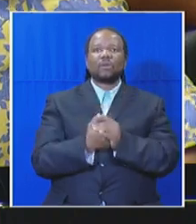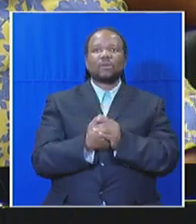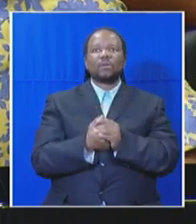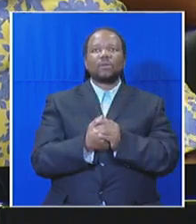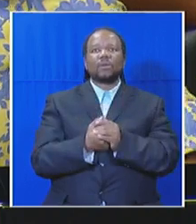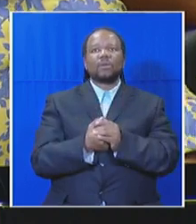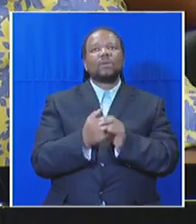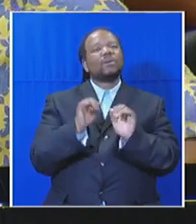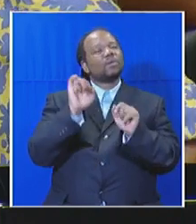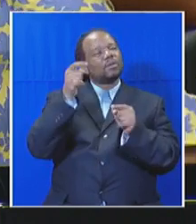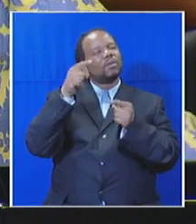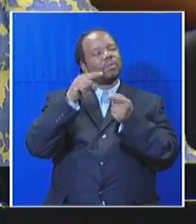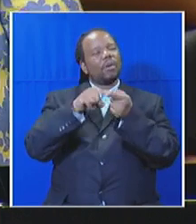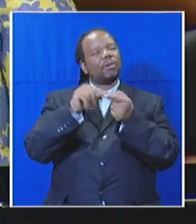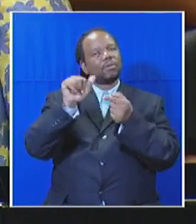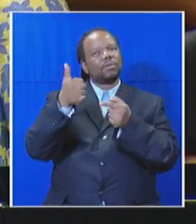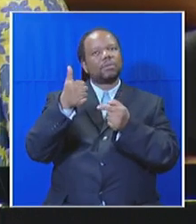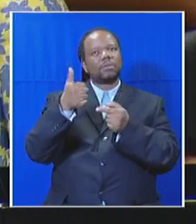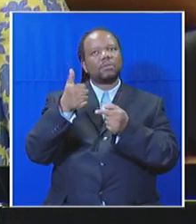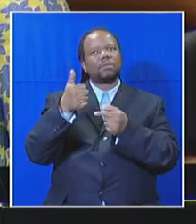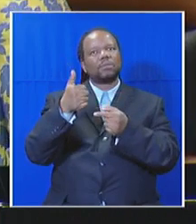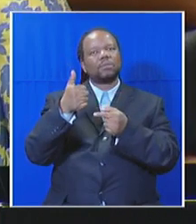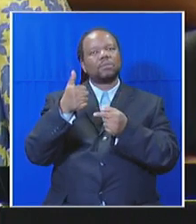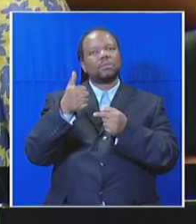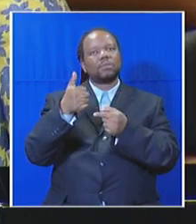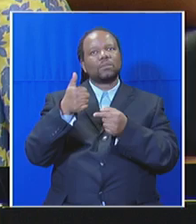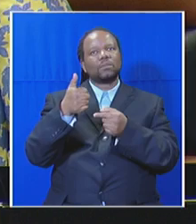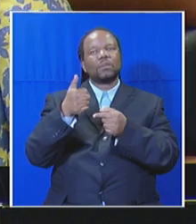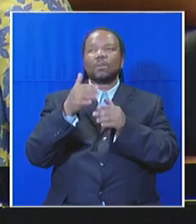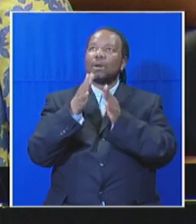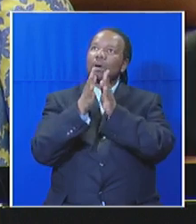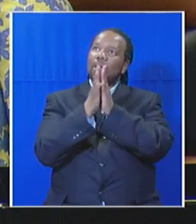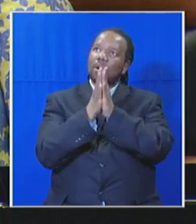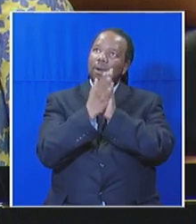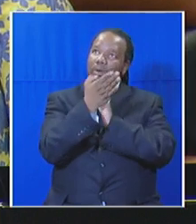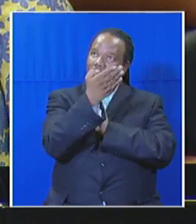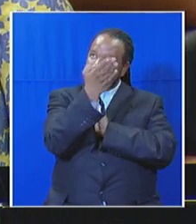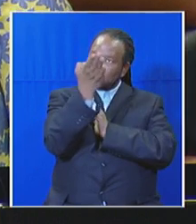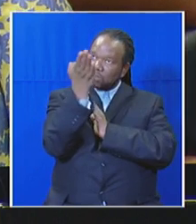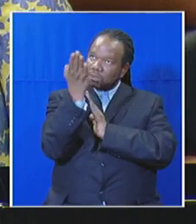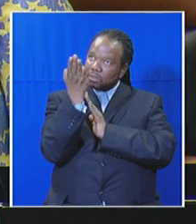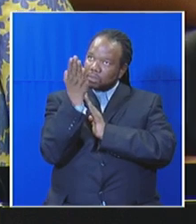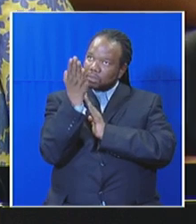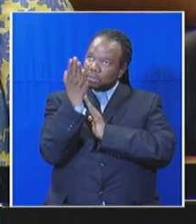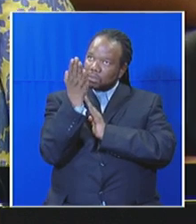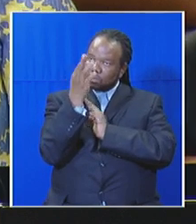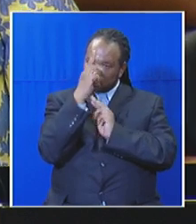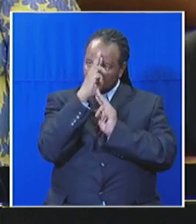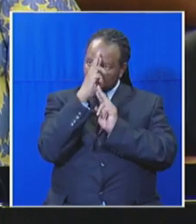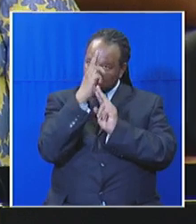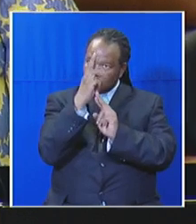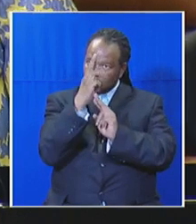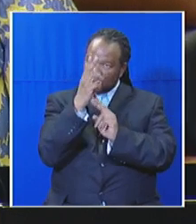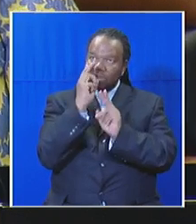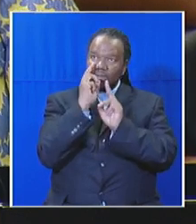it's a correct point to raise, and I would like to appeal to the Honorable Gallery